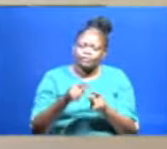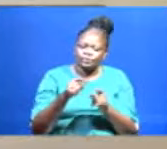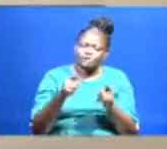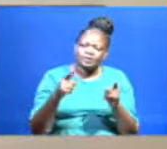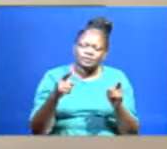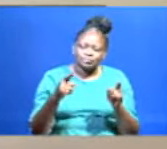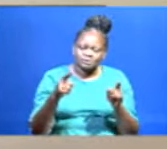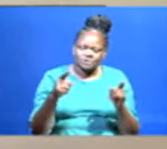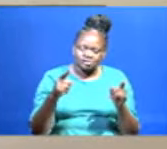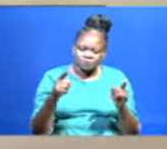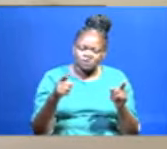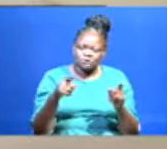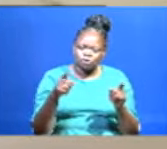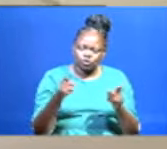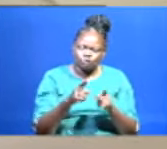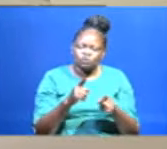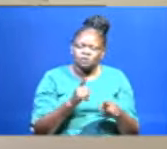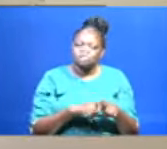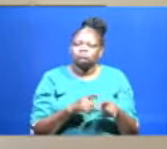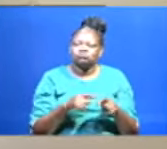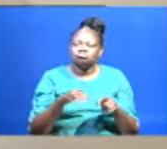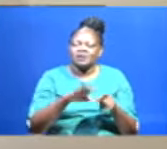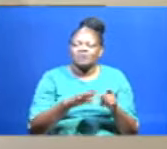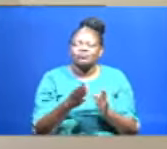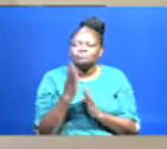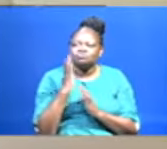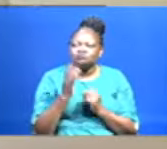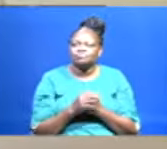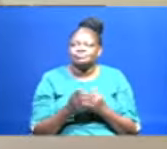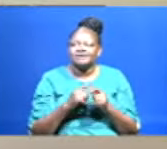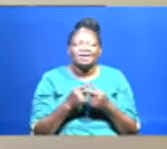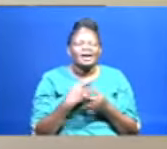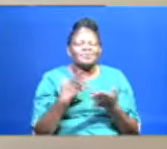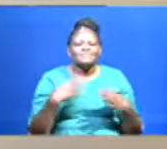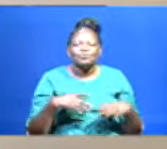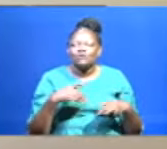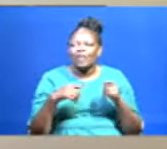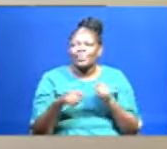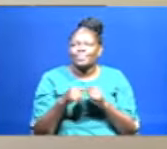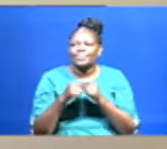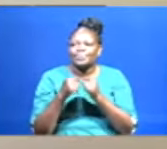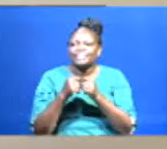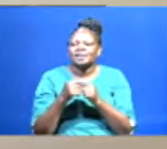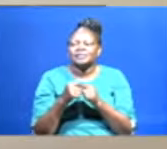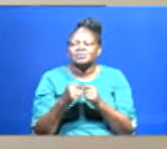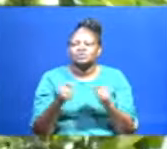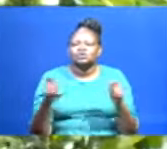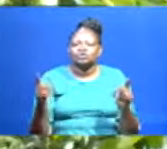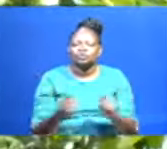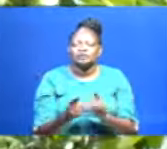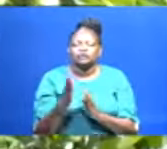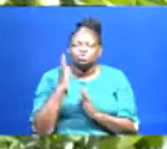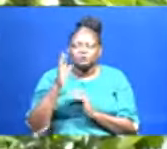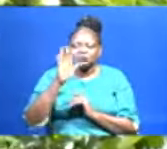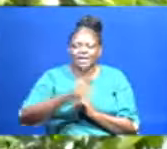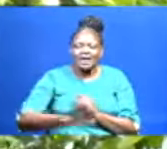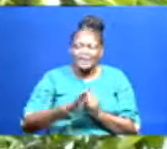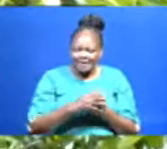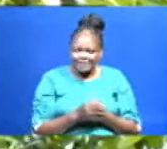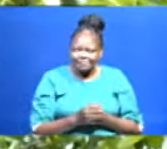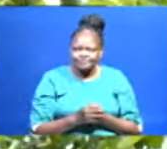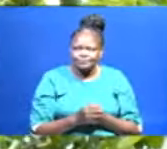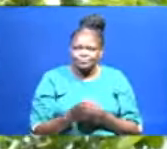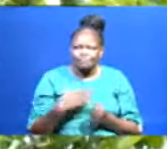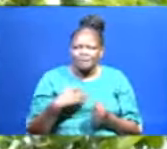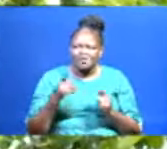Dire consequences would follow for anyone found in violation of the temporary security zone. I was in a